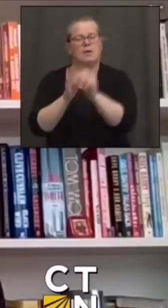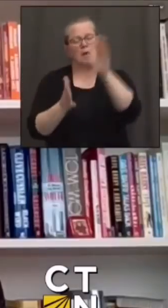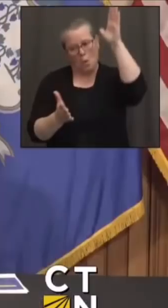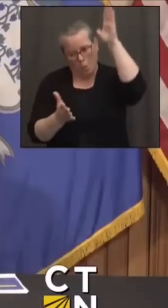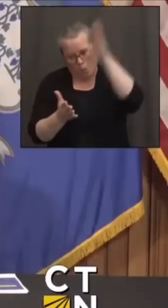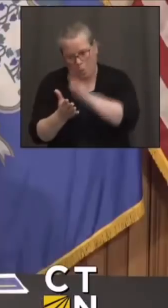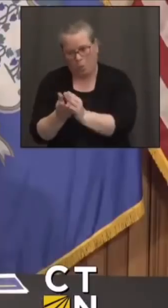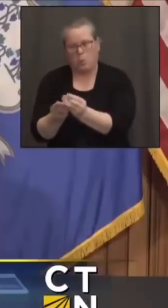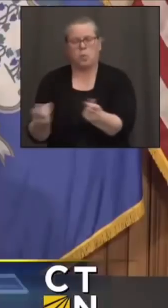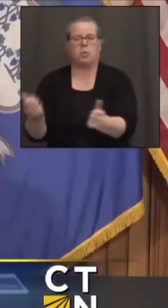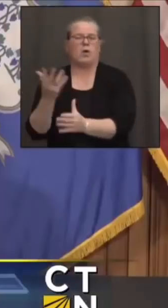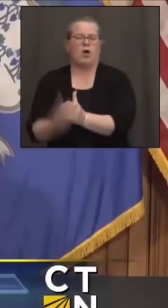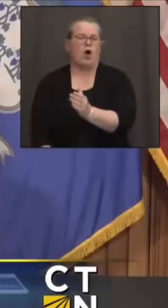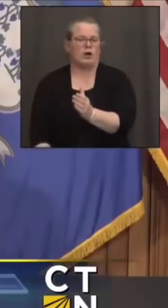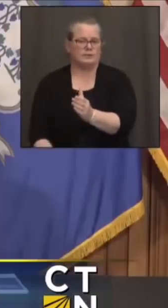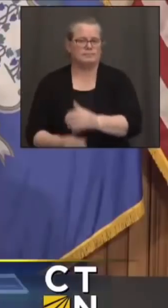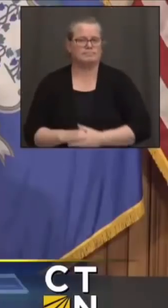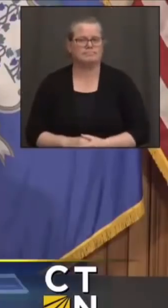Thank you.